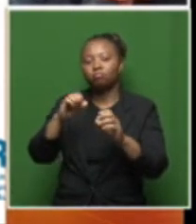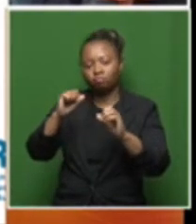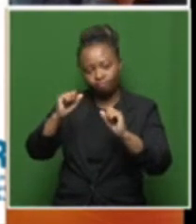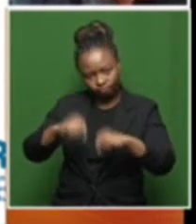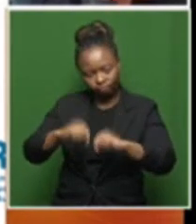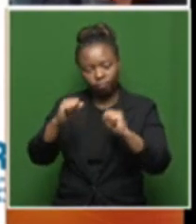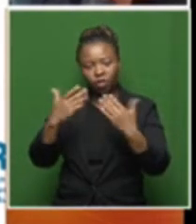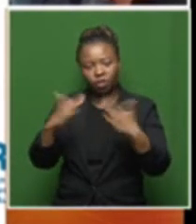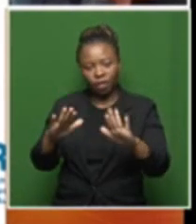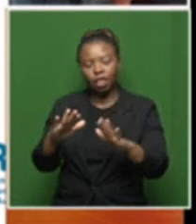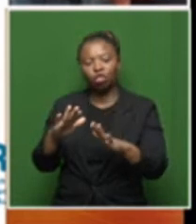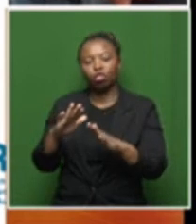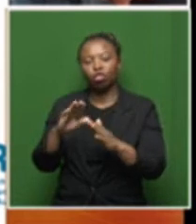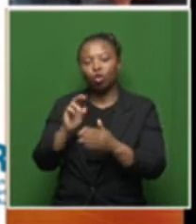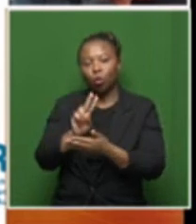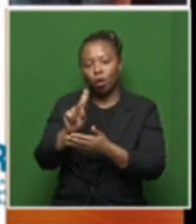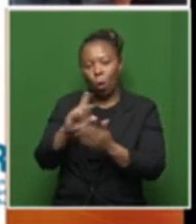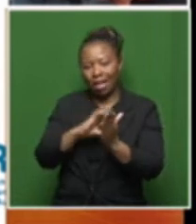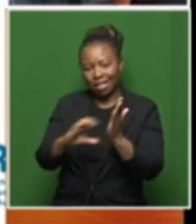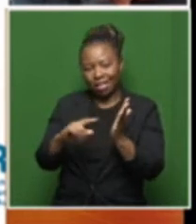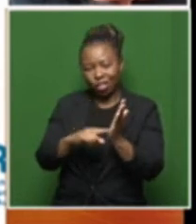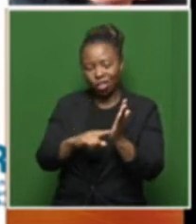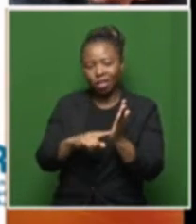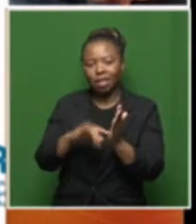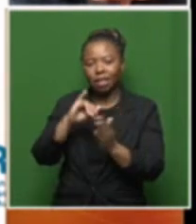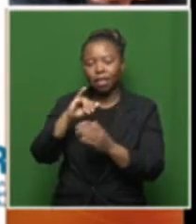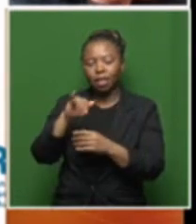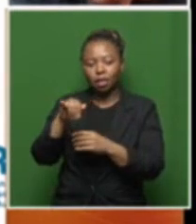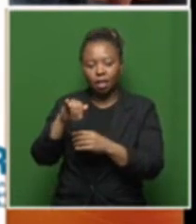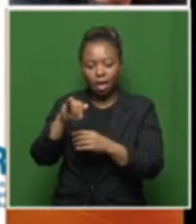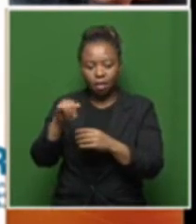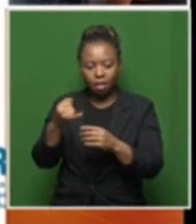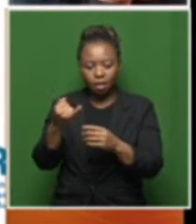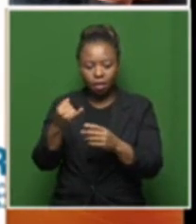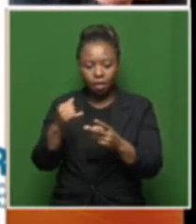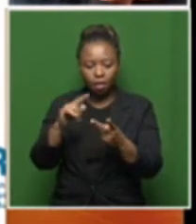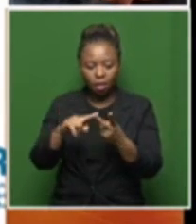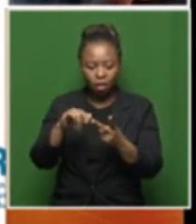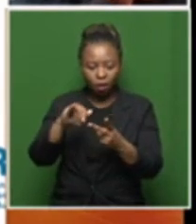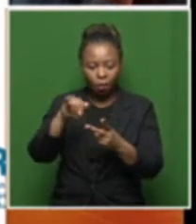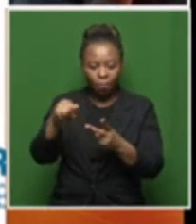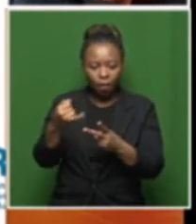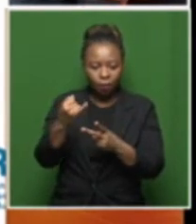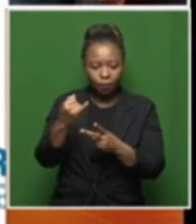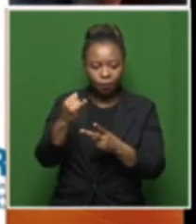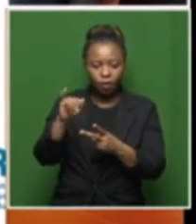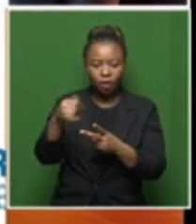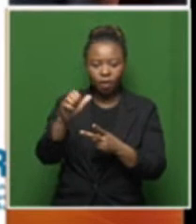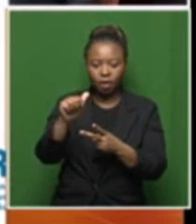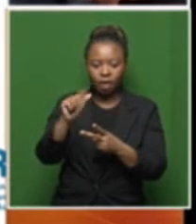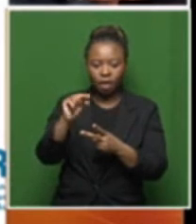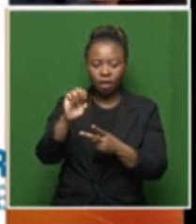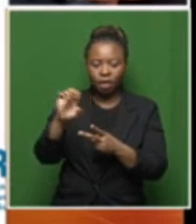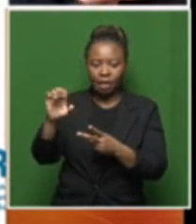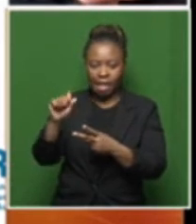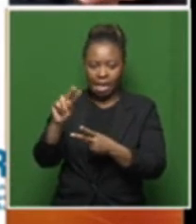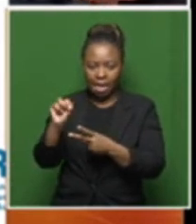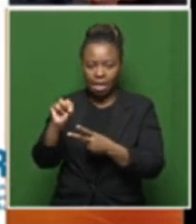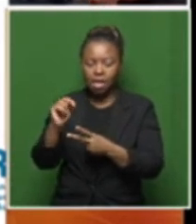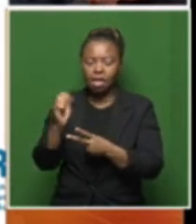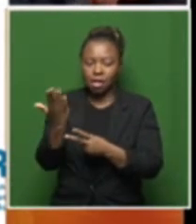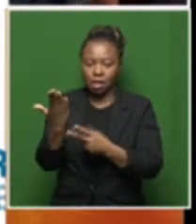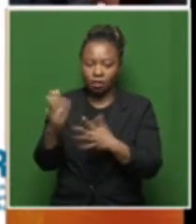the Janssen vaccine, they received a conditional market authorization. And maybe I can pause here to talk about what